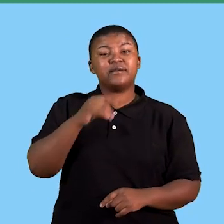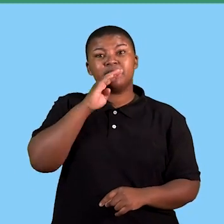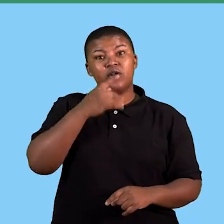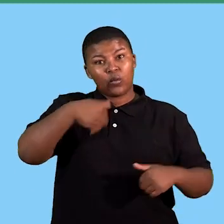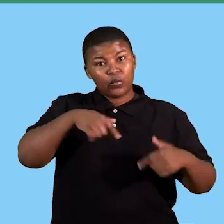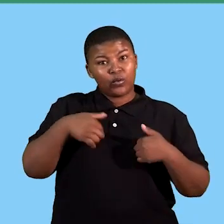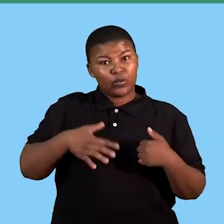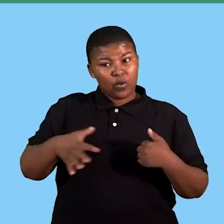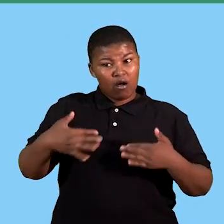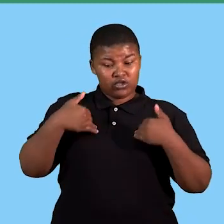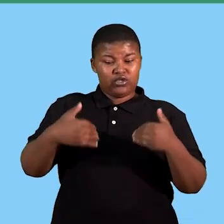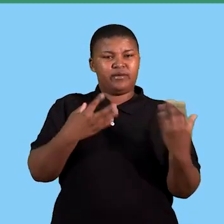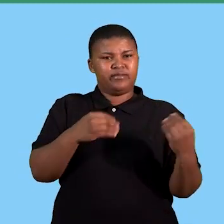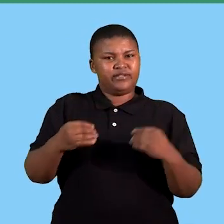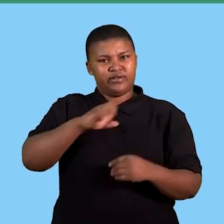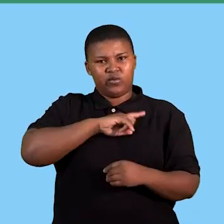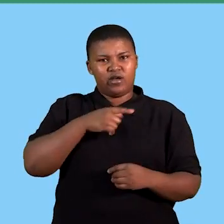a business to make money.